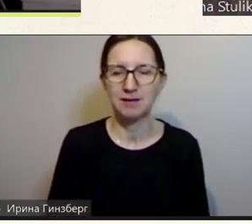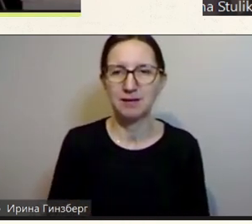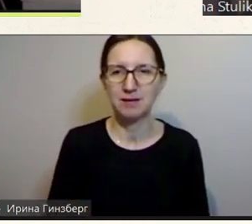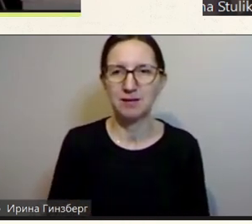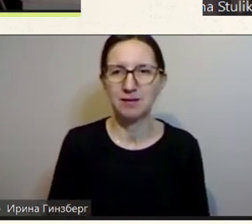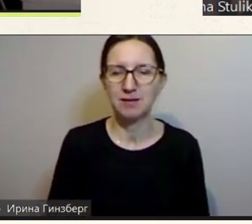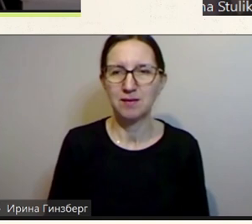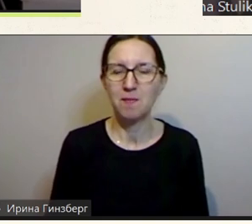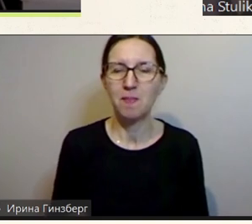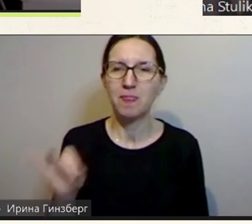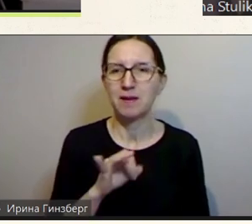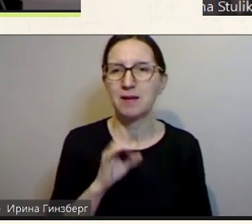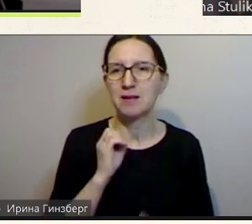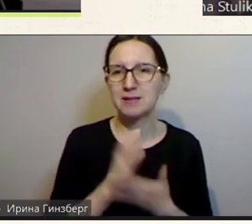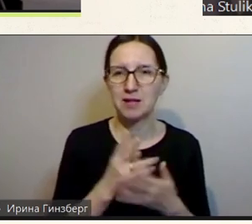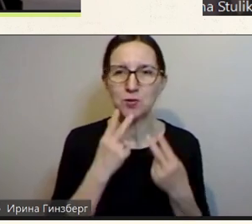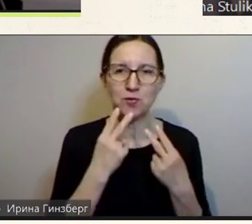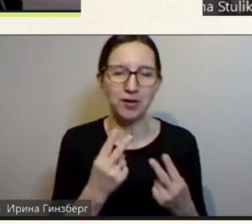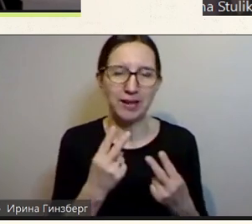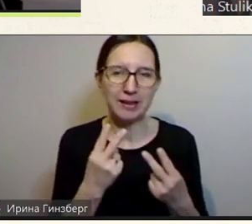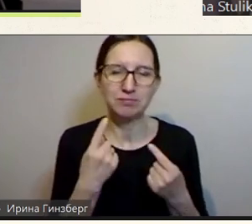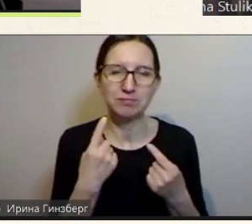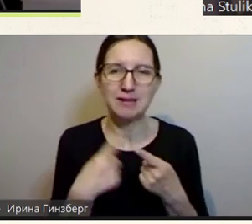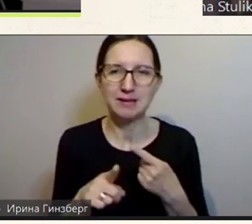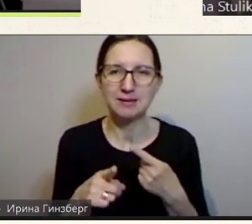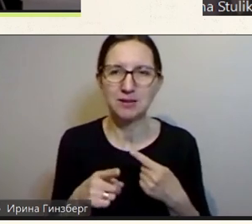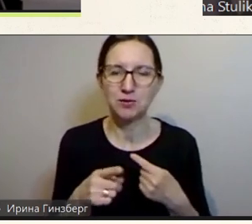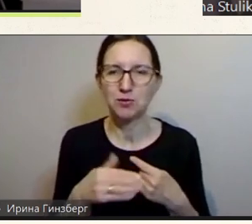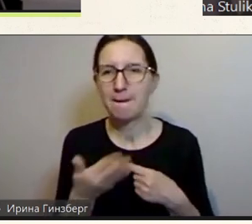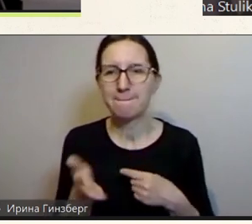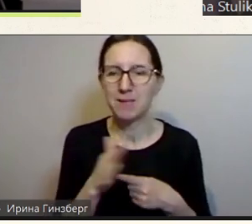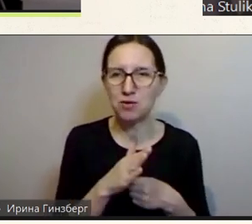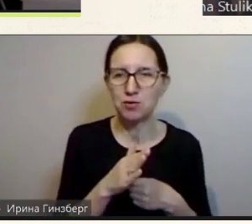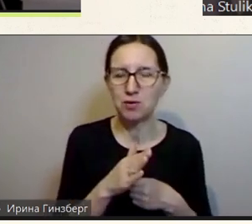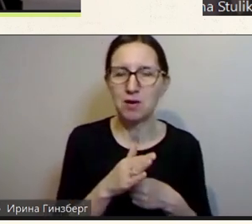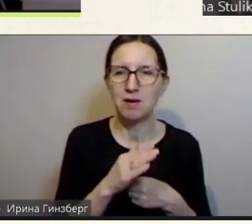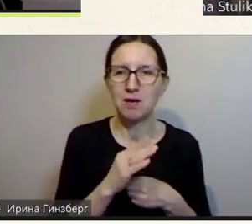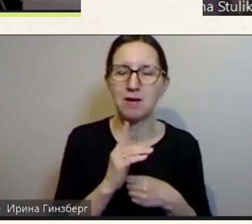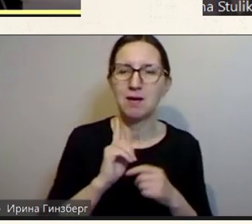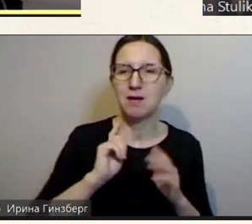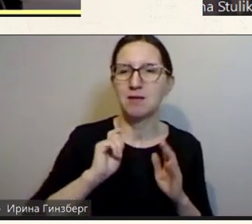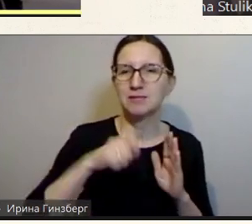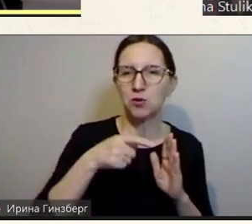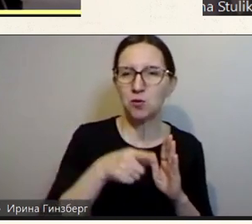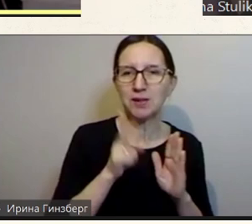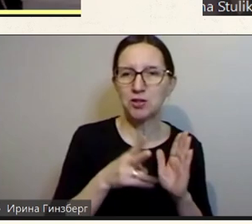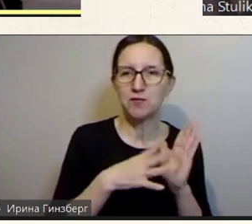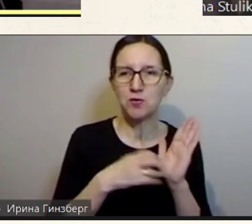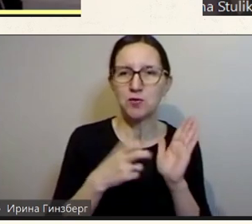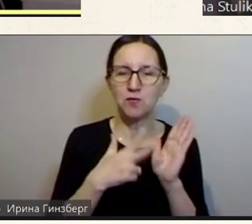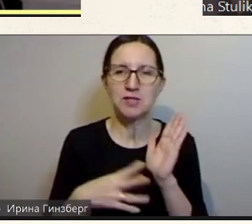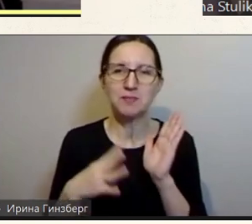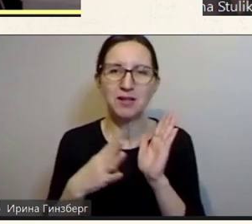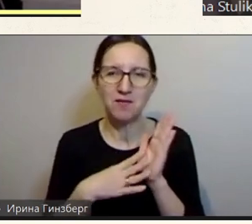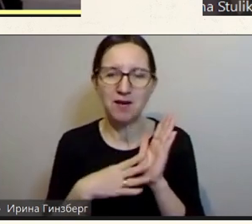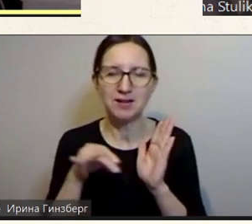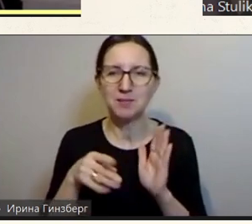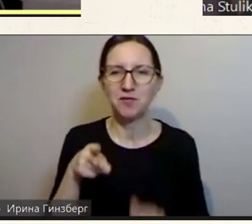Yeah, of course, that is very important as well. So So we can move on. And to see the difference